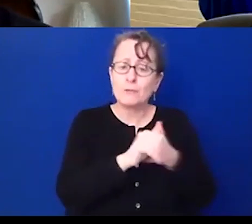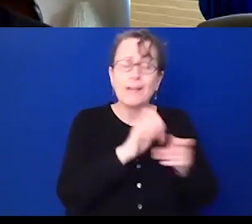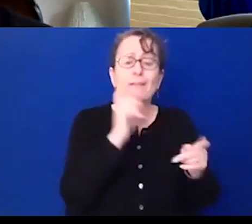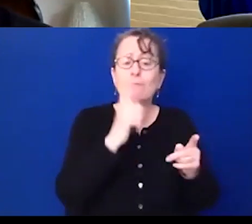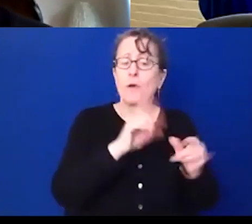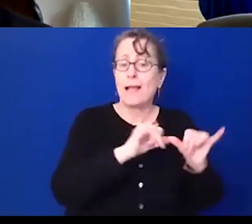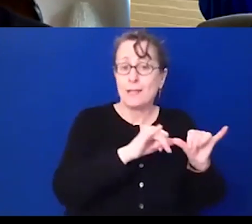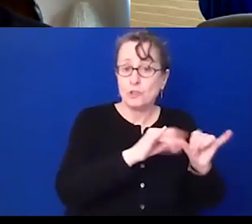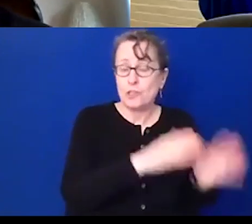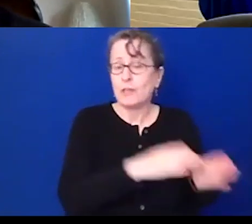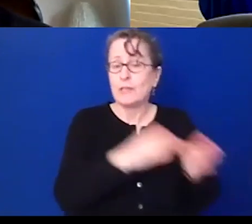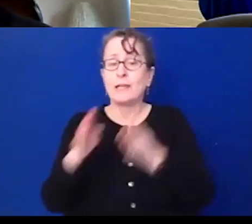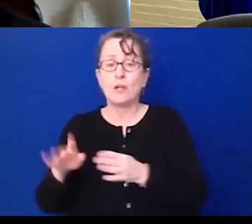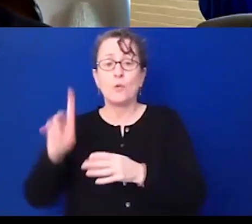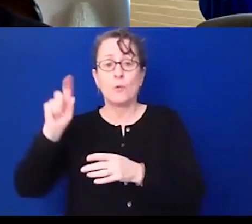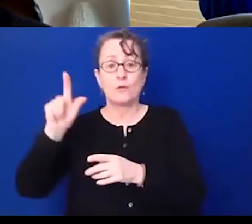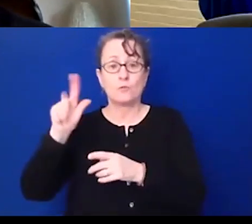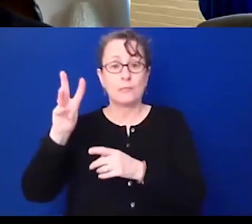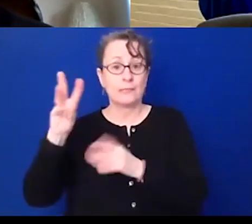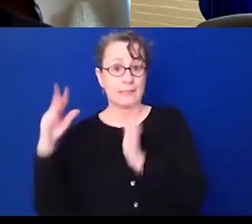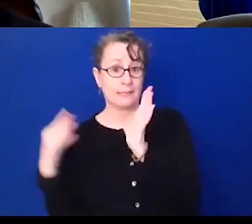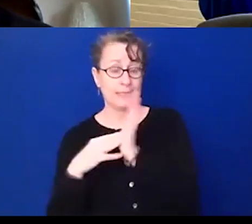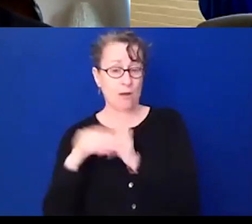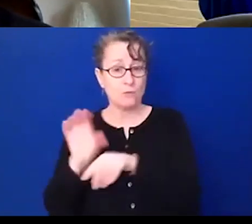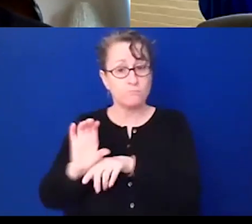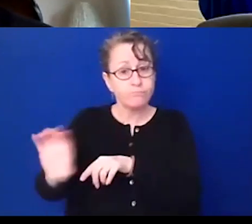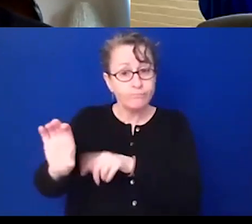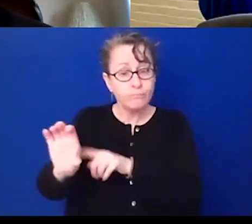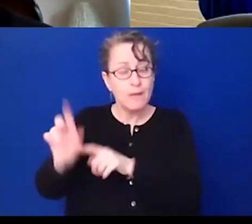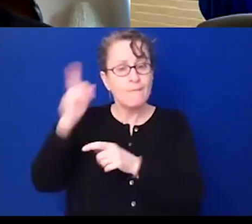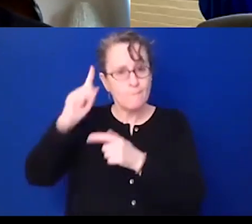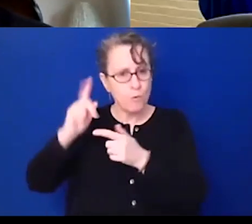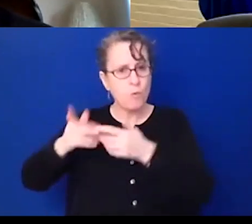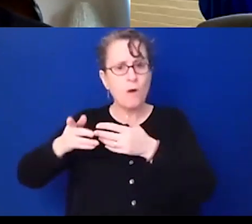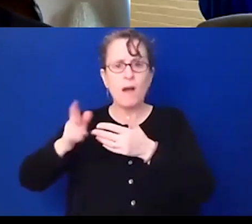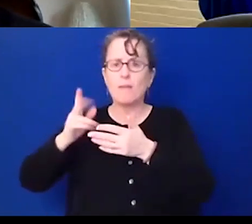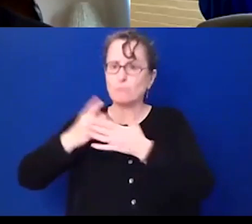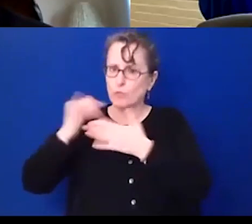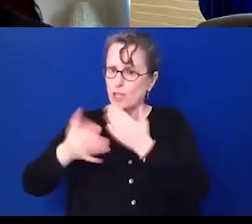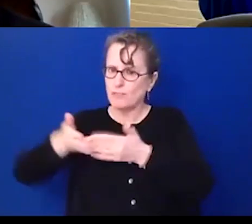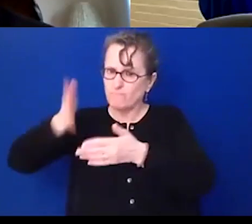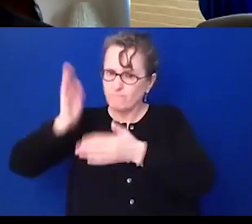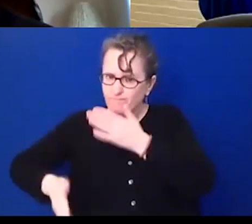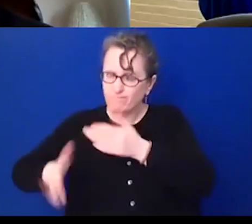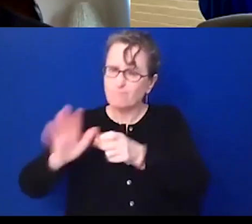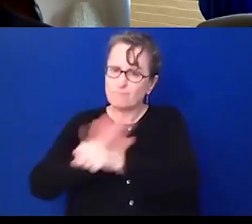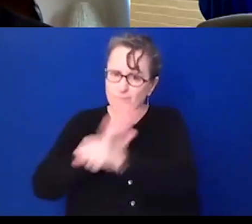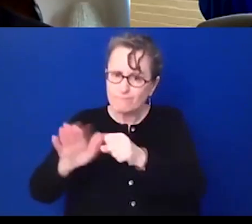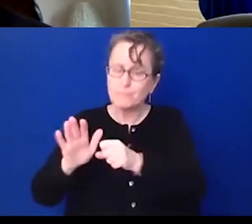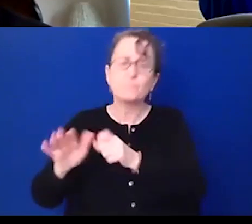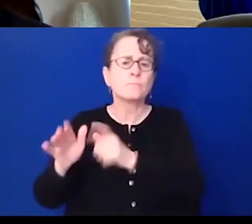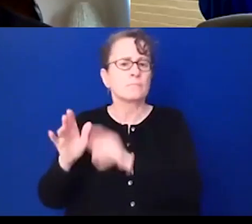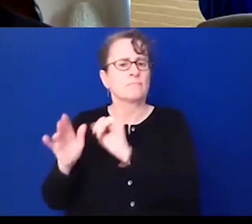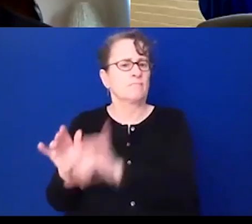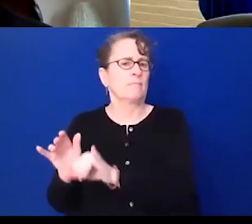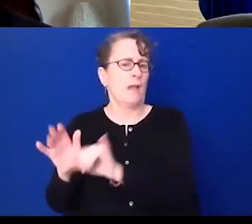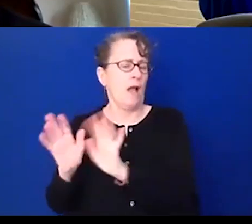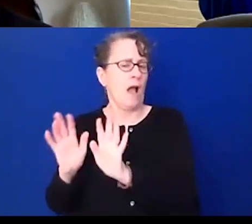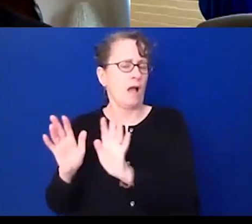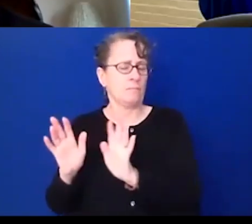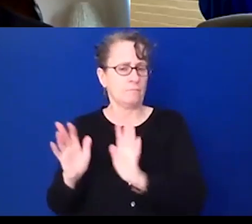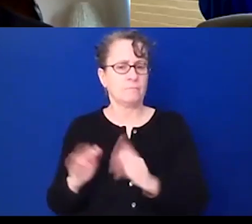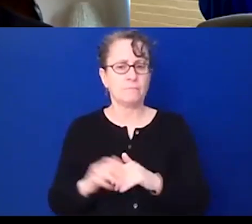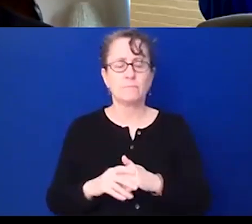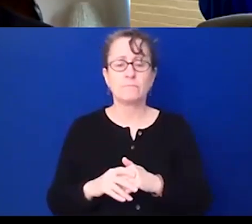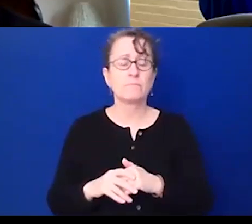project. And by the time that project's completed, we'll be into that final year. Right, okay. And yeah, that's the